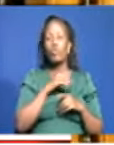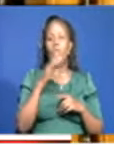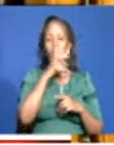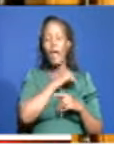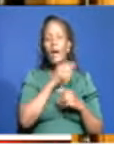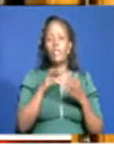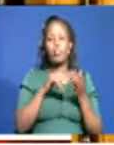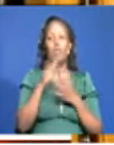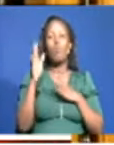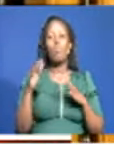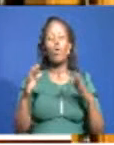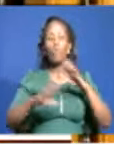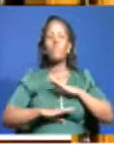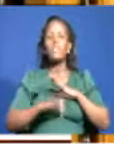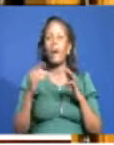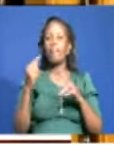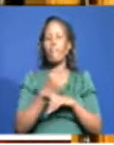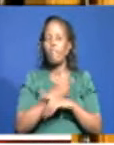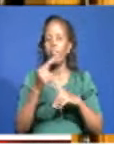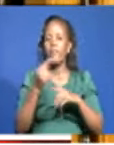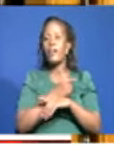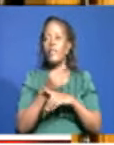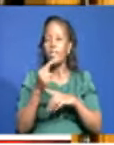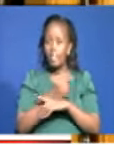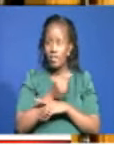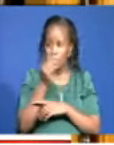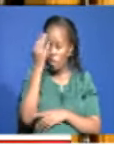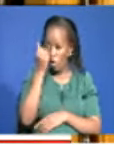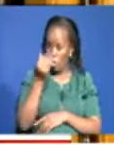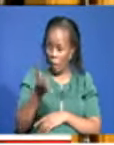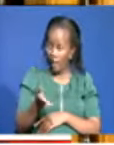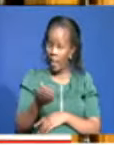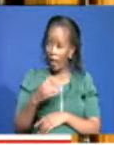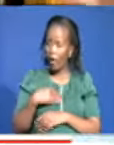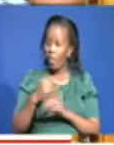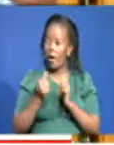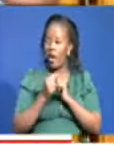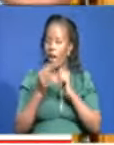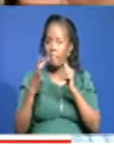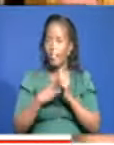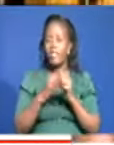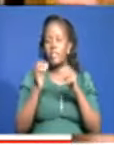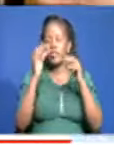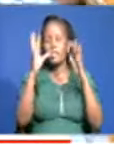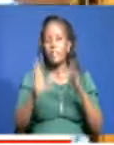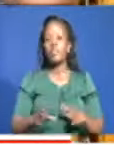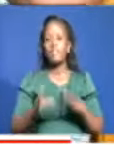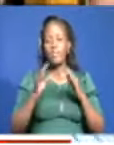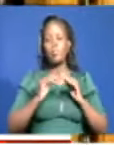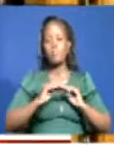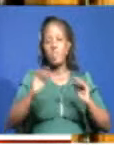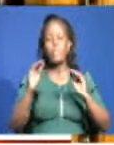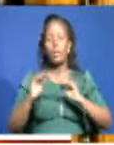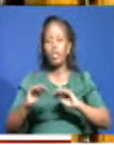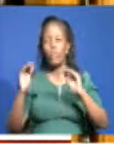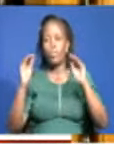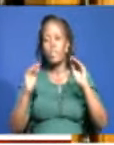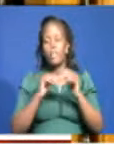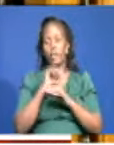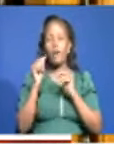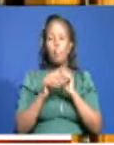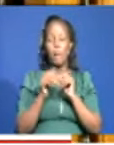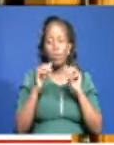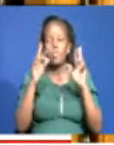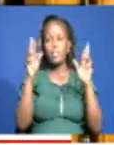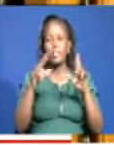we have the 18 teachers being taught by very international referees, international coaches, with